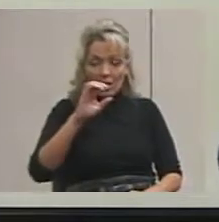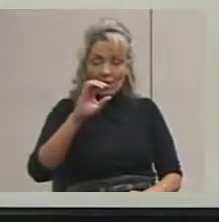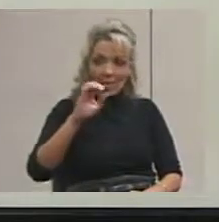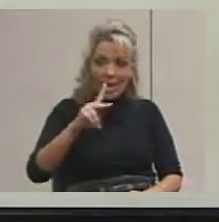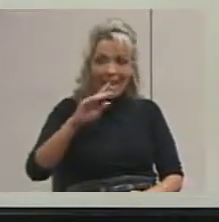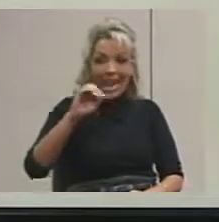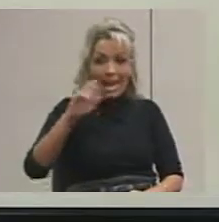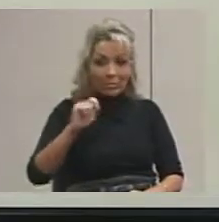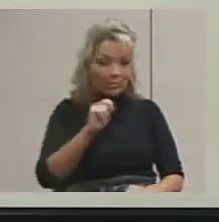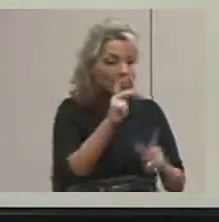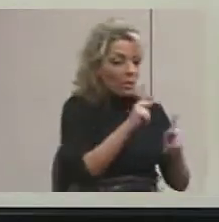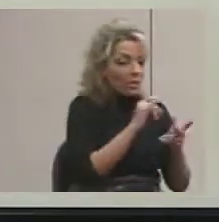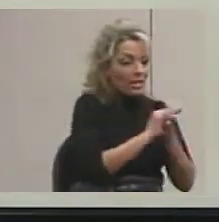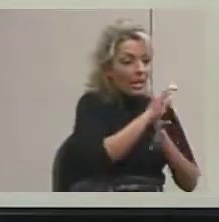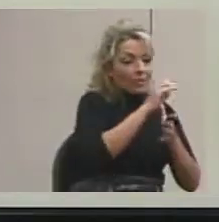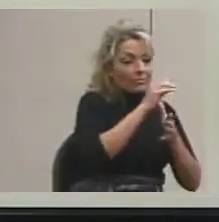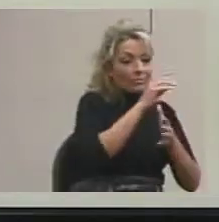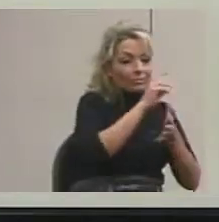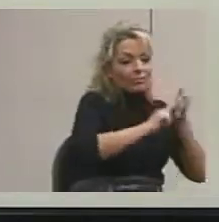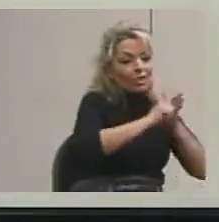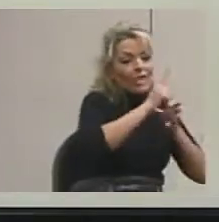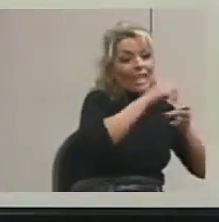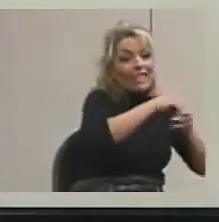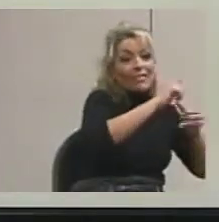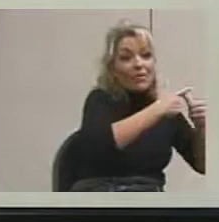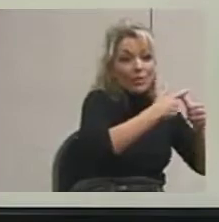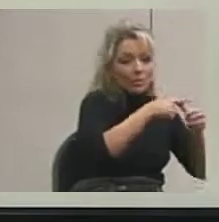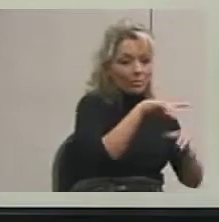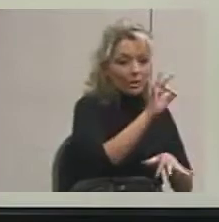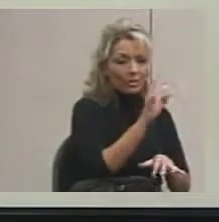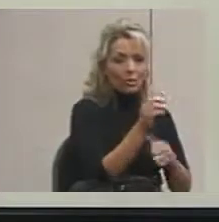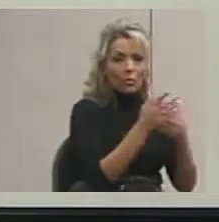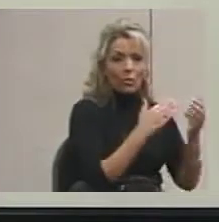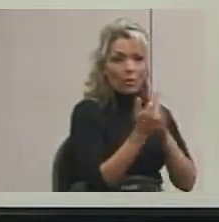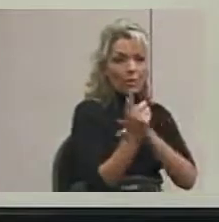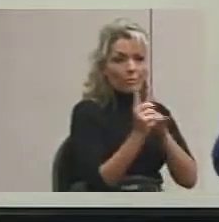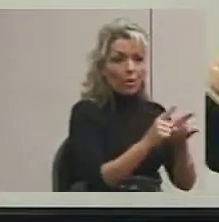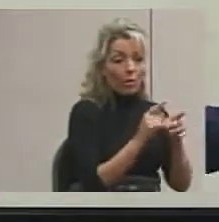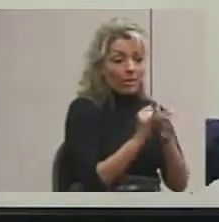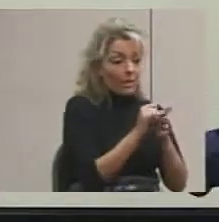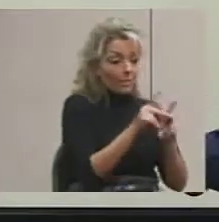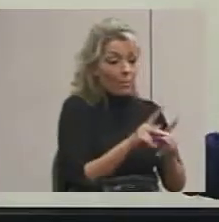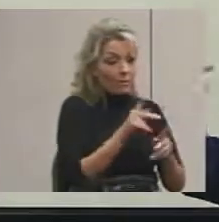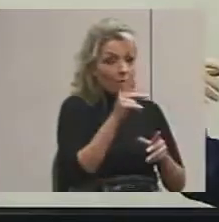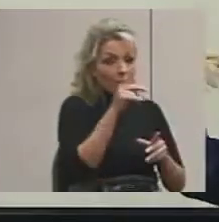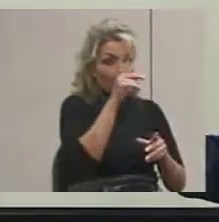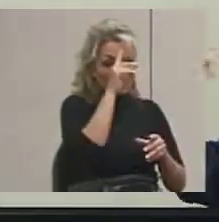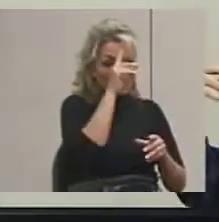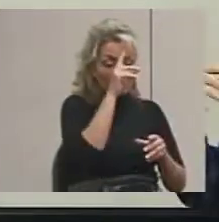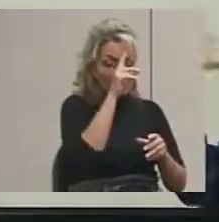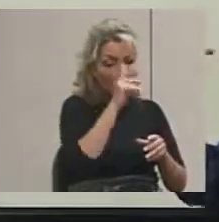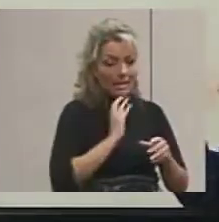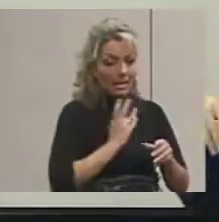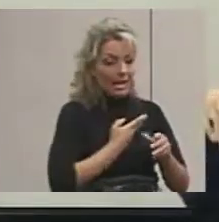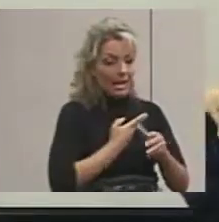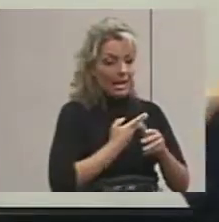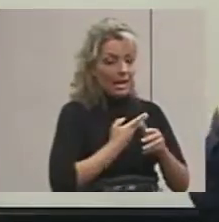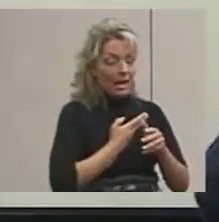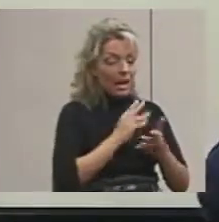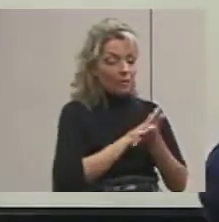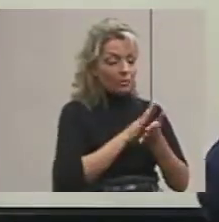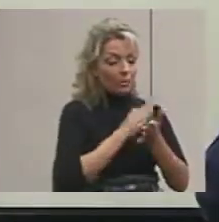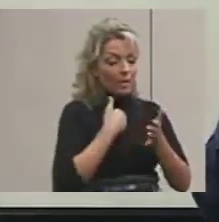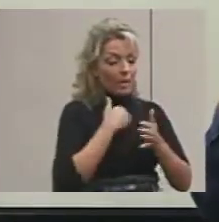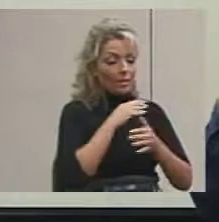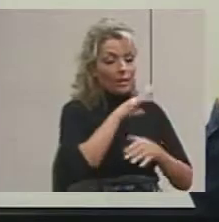whoever got to check in first got to pick where they were going. And so that person, let's say they chose the library. Our school has block schedules and they have 30 minutes in the